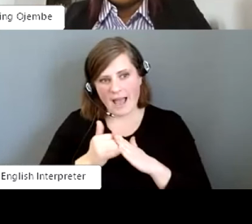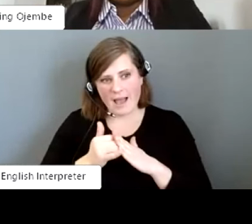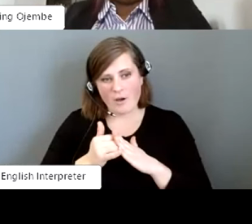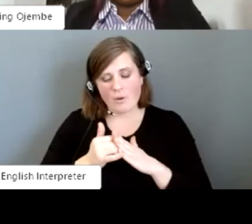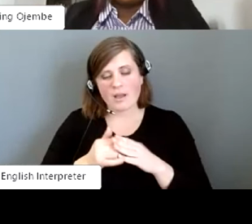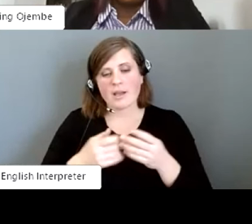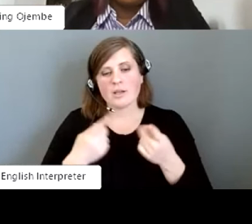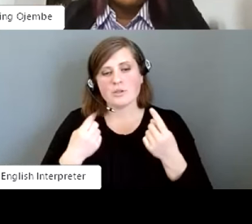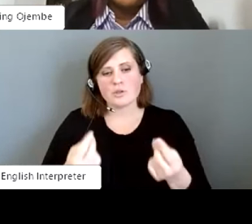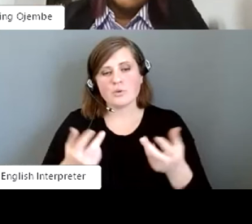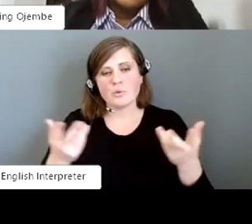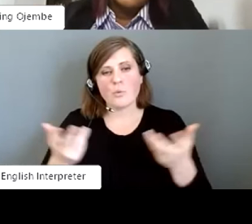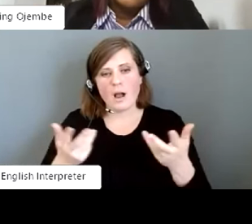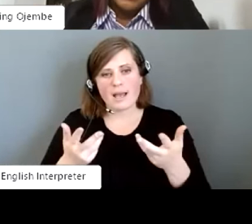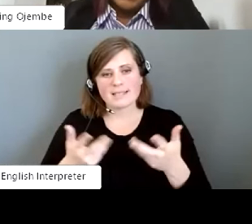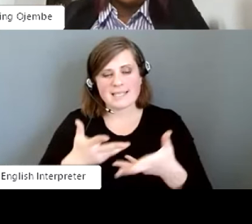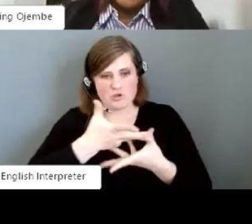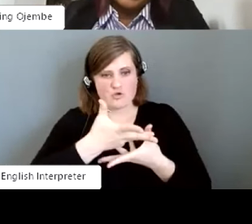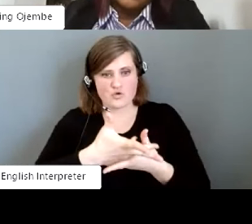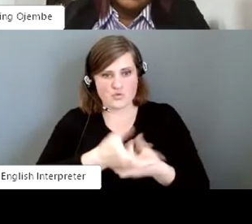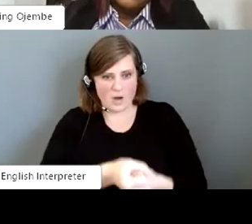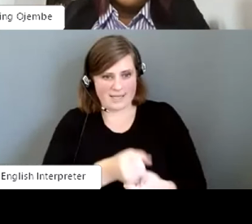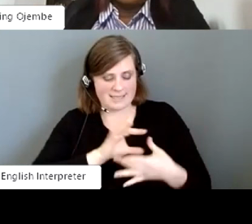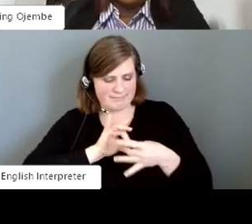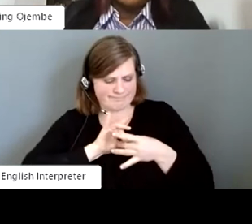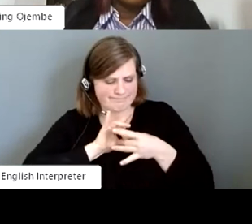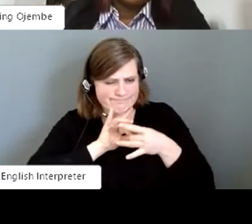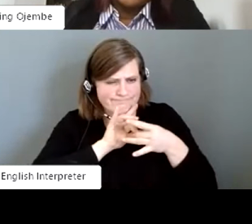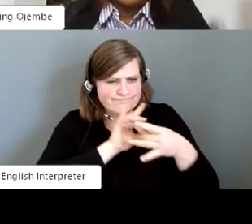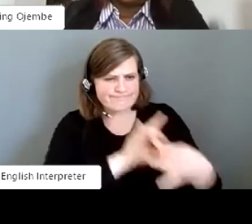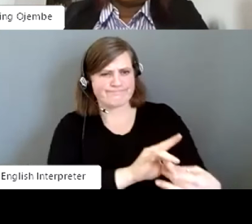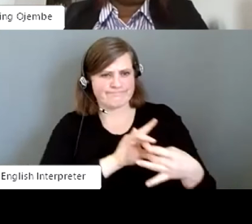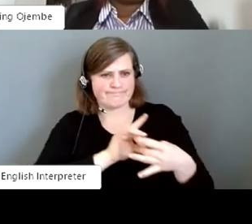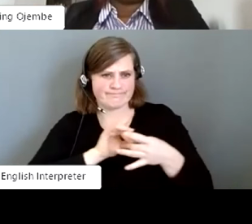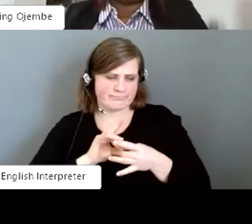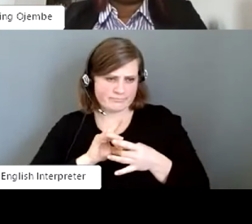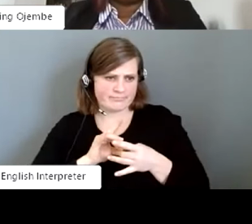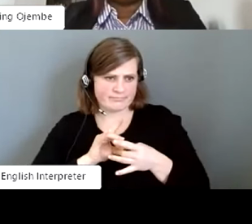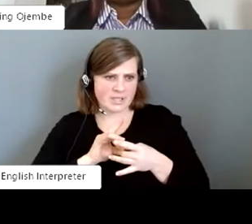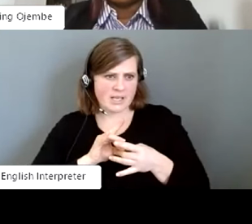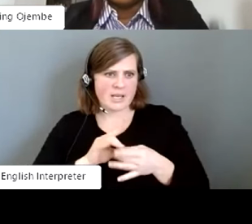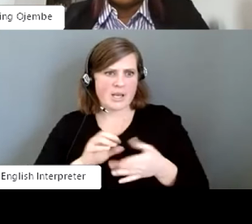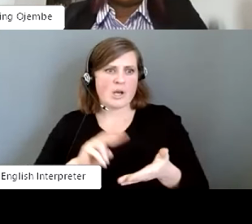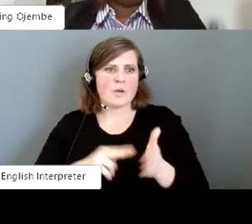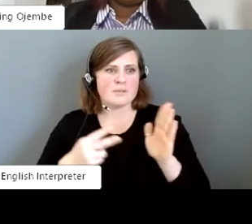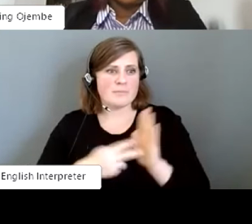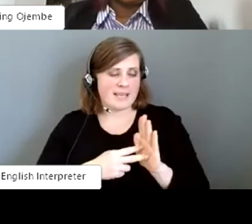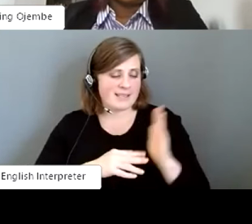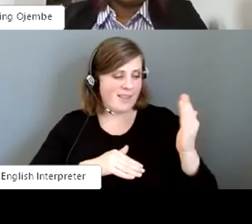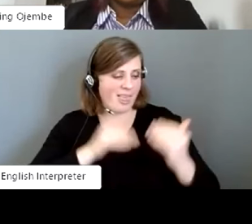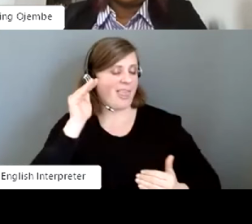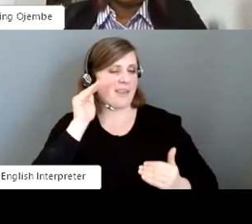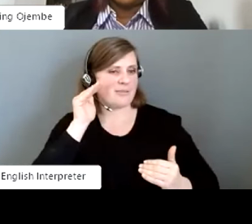seniors is the need to build trust and connection that will help to mitigate the representational inequity and